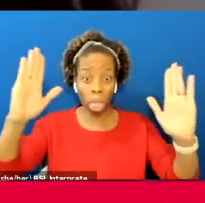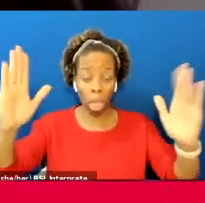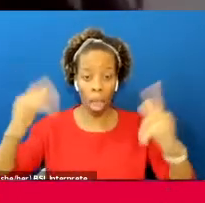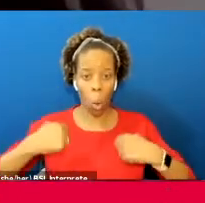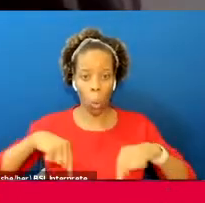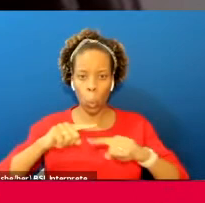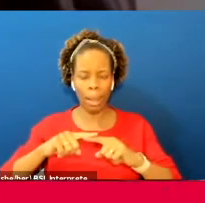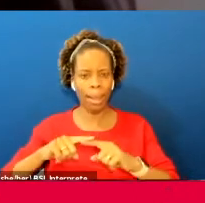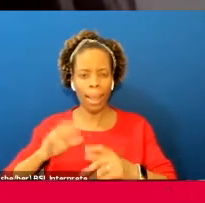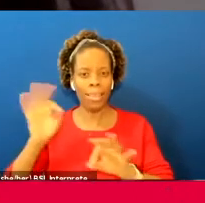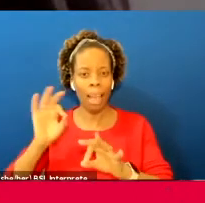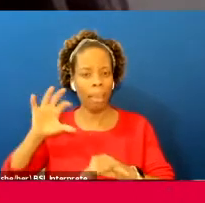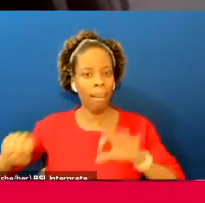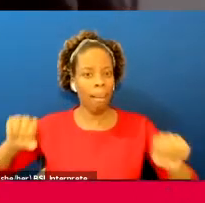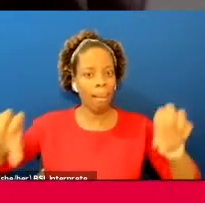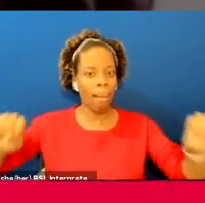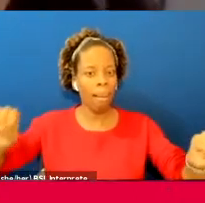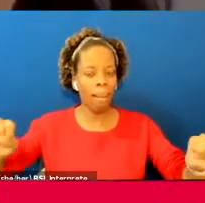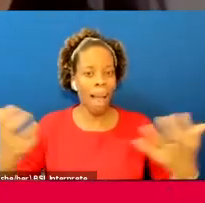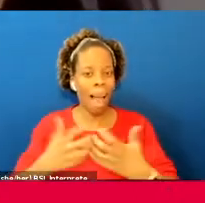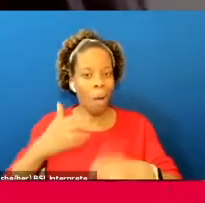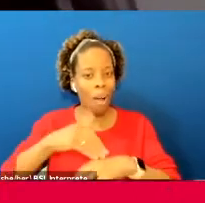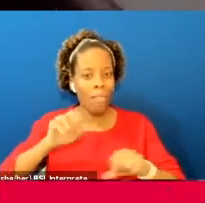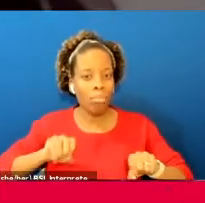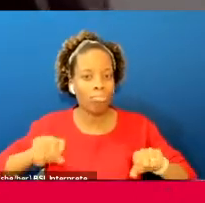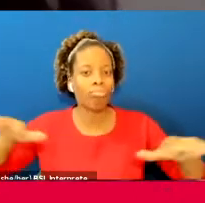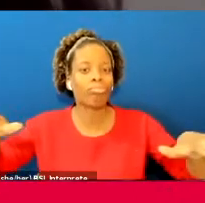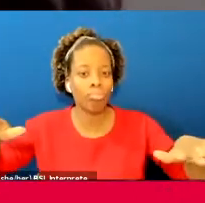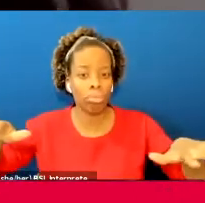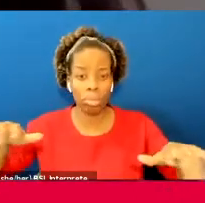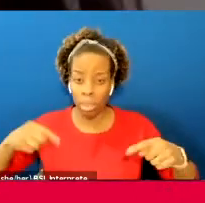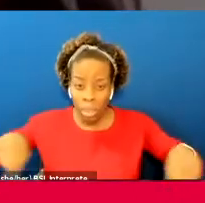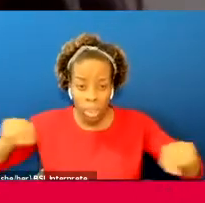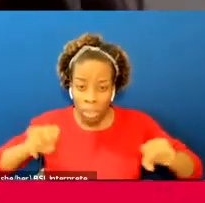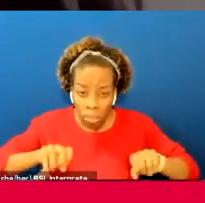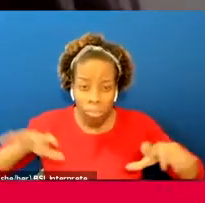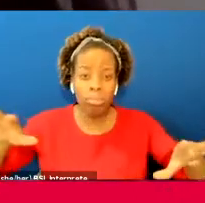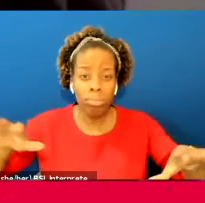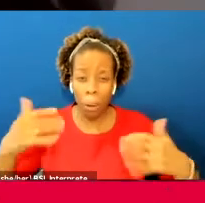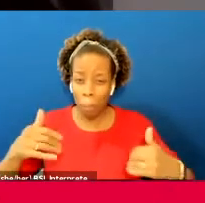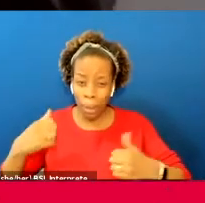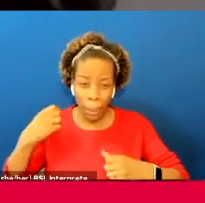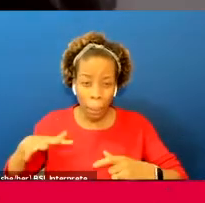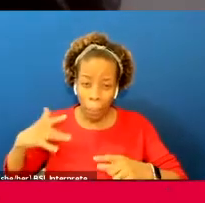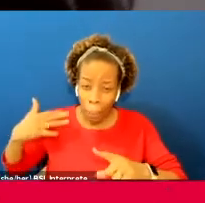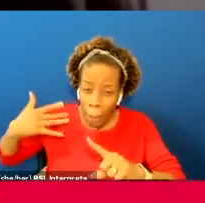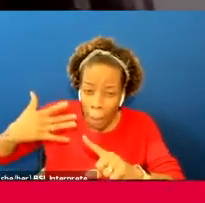us from seeing the realities of imperialism that have killed literally millions over the past decade, few decades